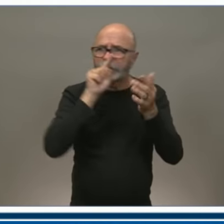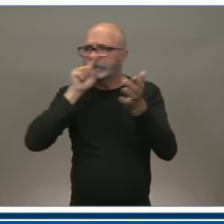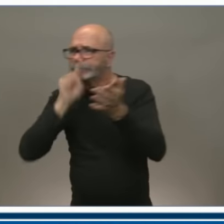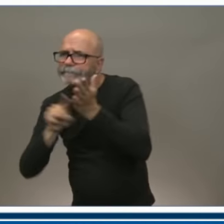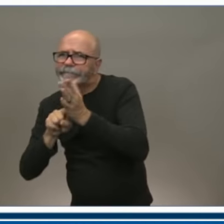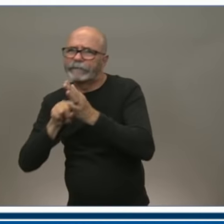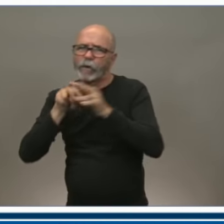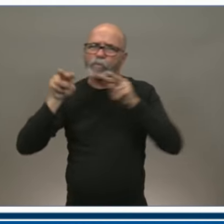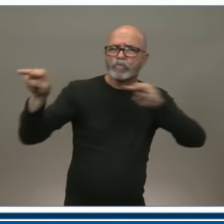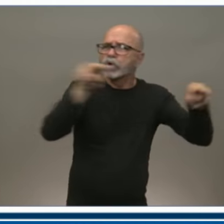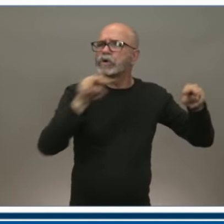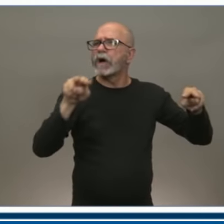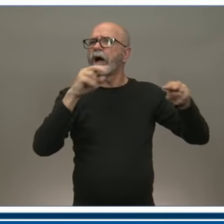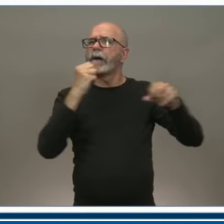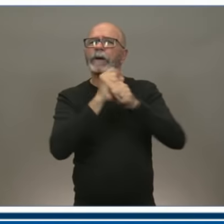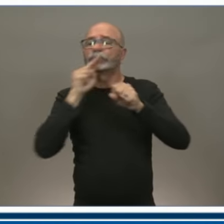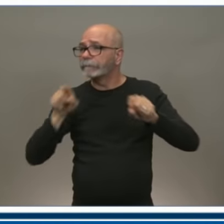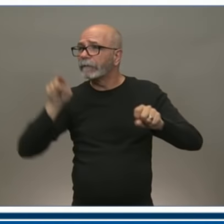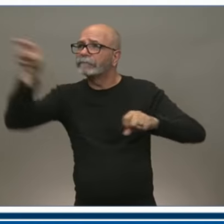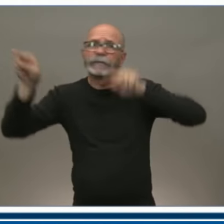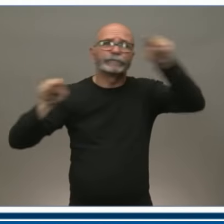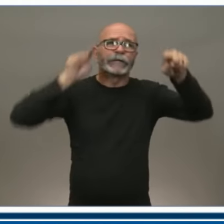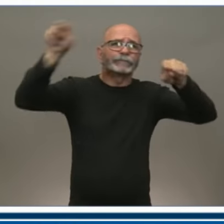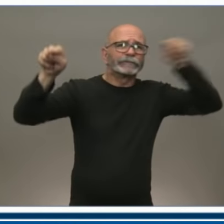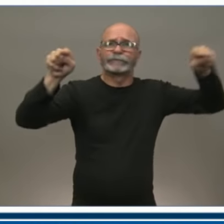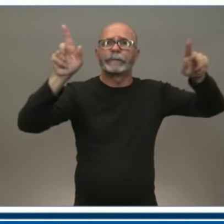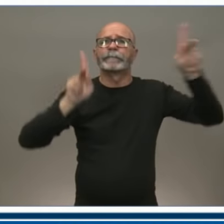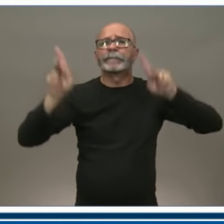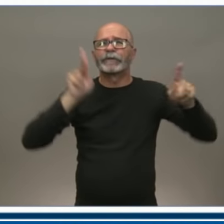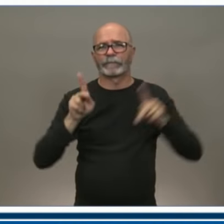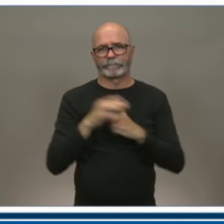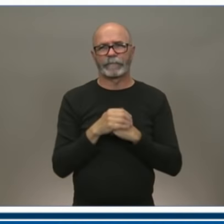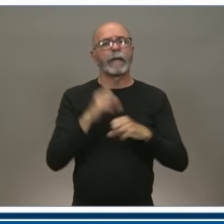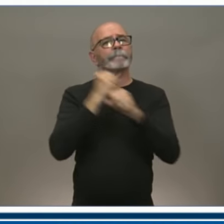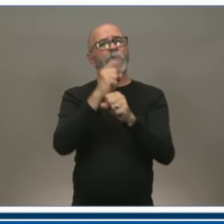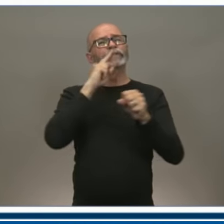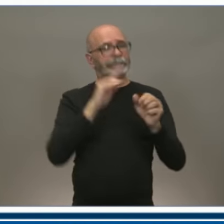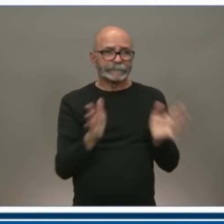there, always starting with an educative approach, but we're out there with